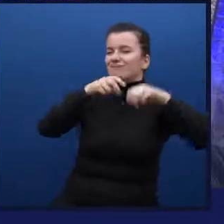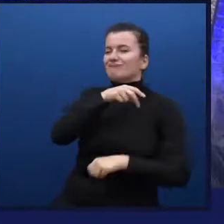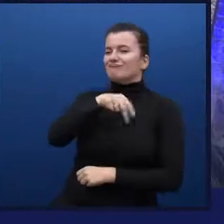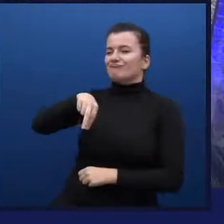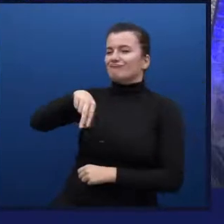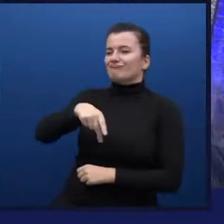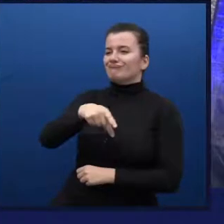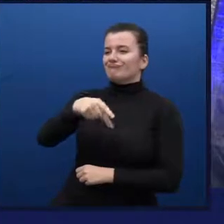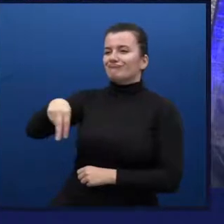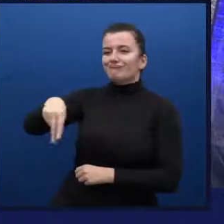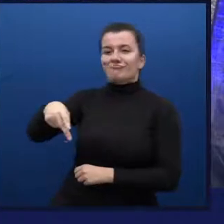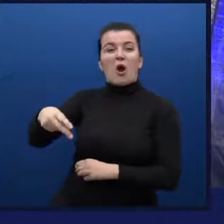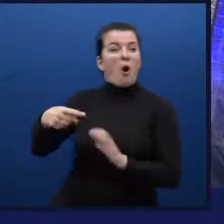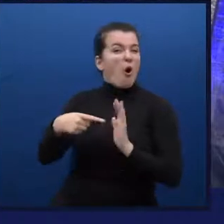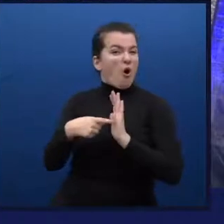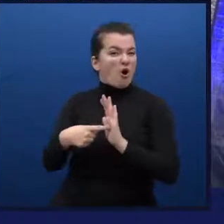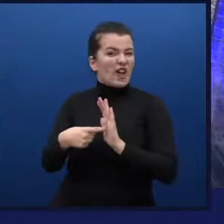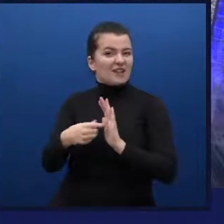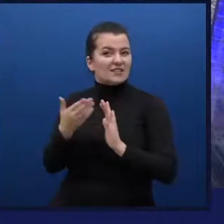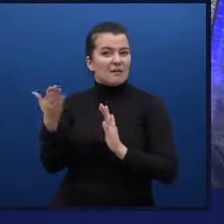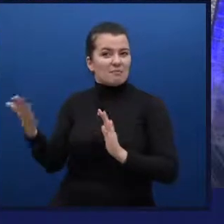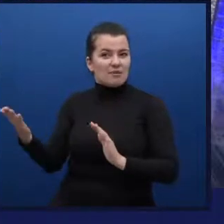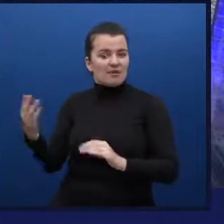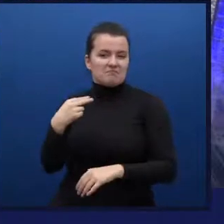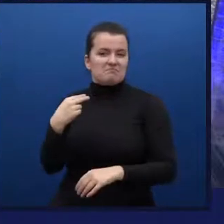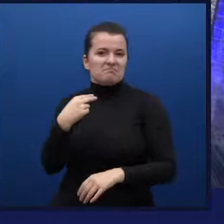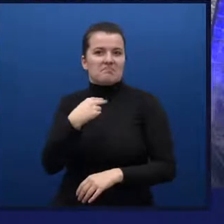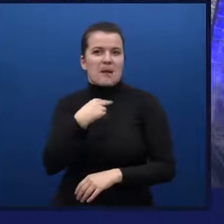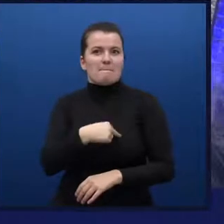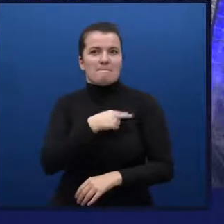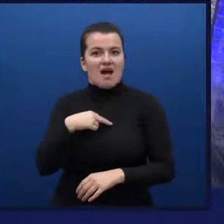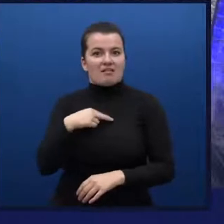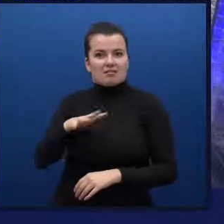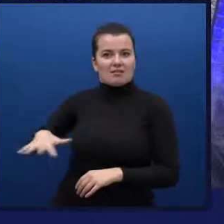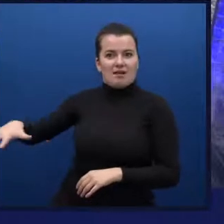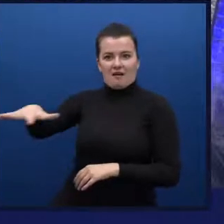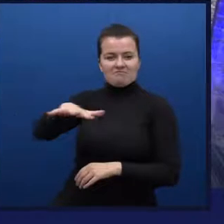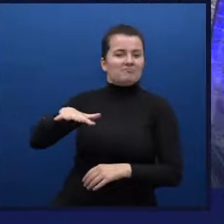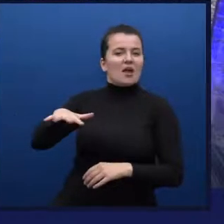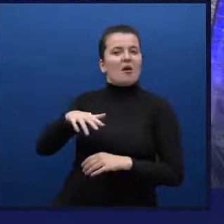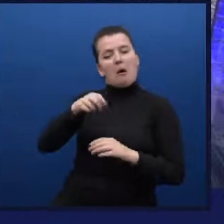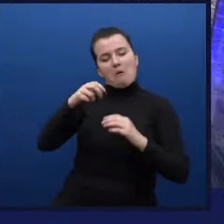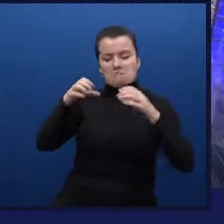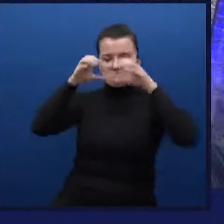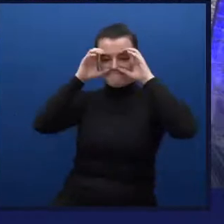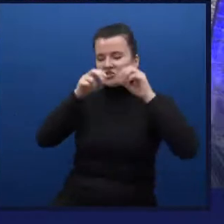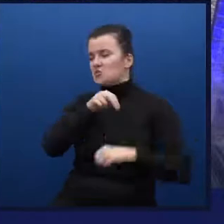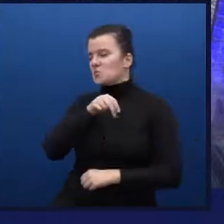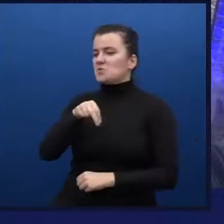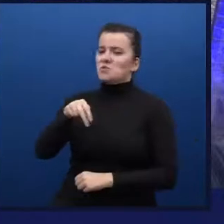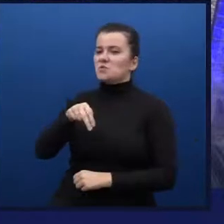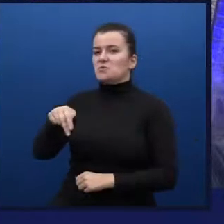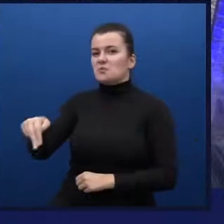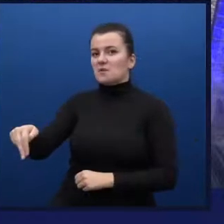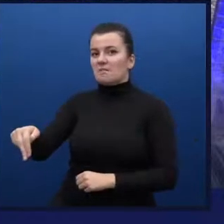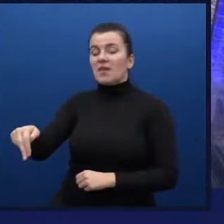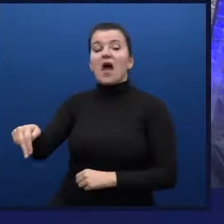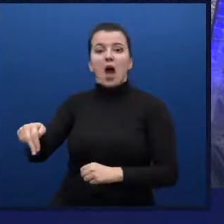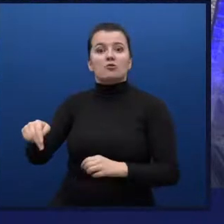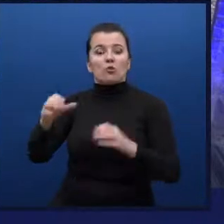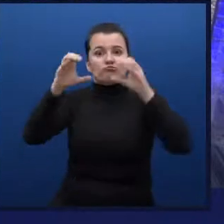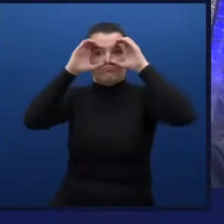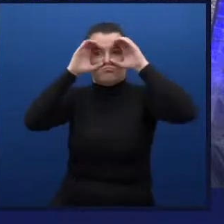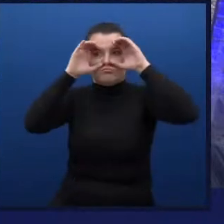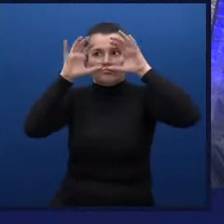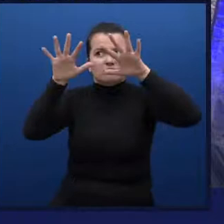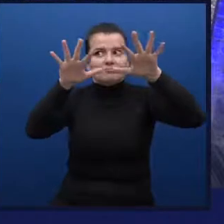example, in Gozo, the ability to walk down the beach, aside from touch, you know, even